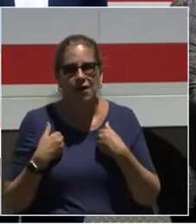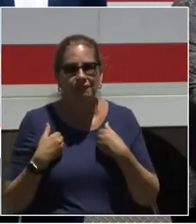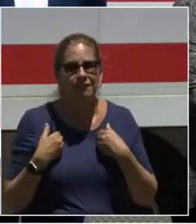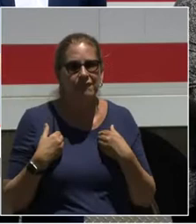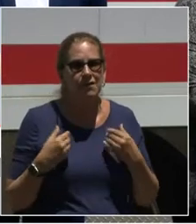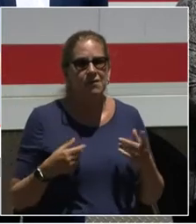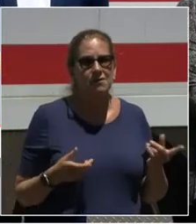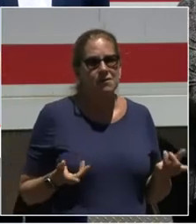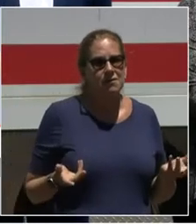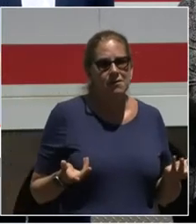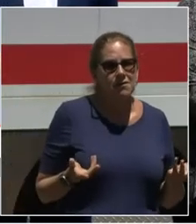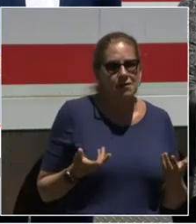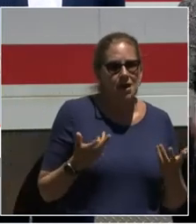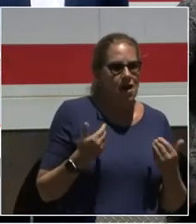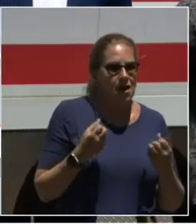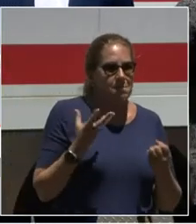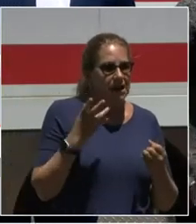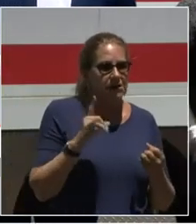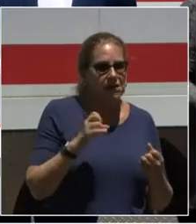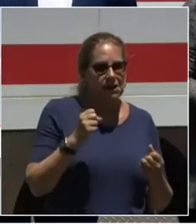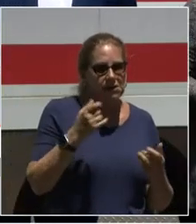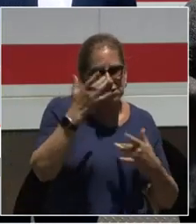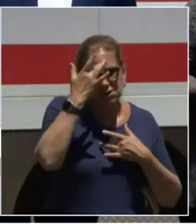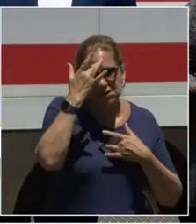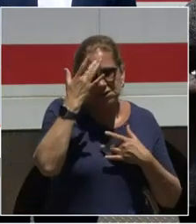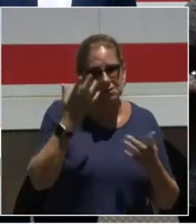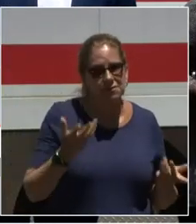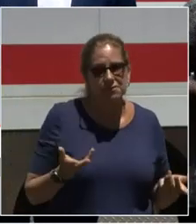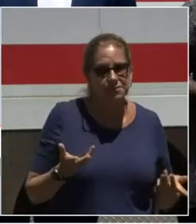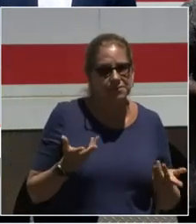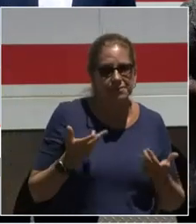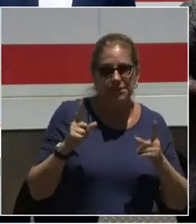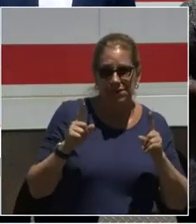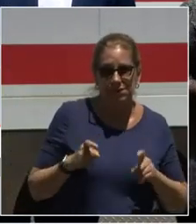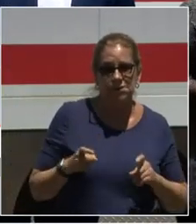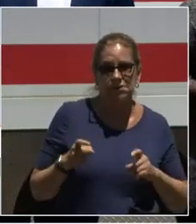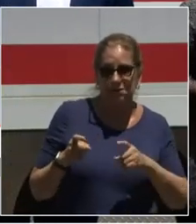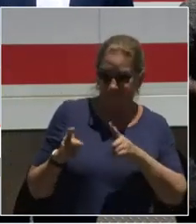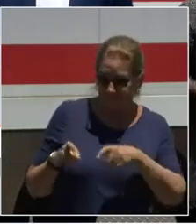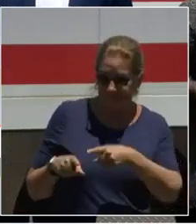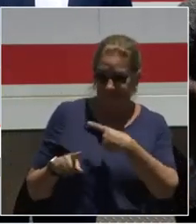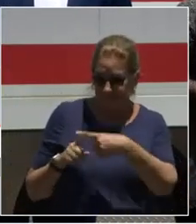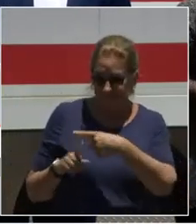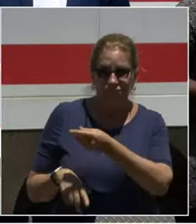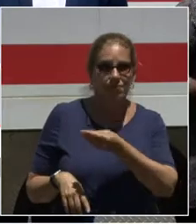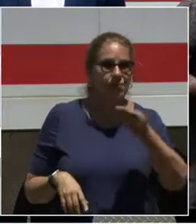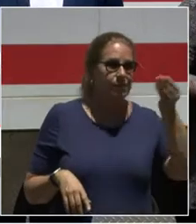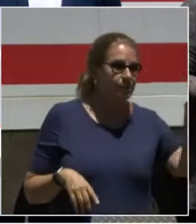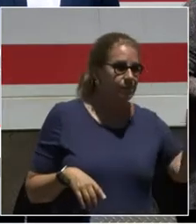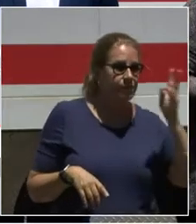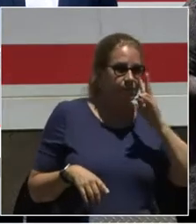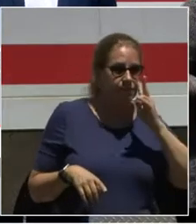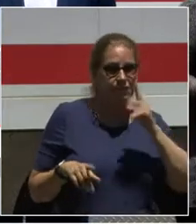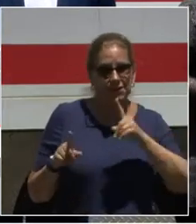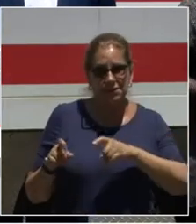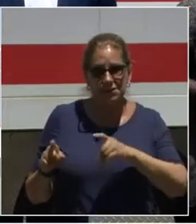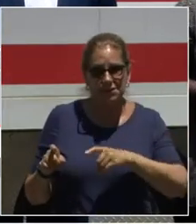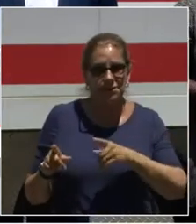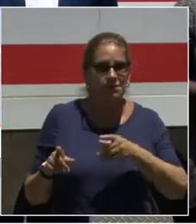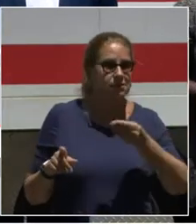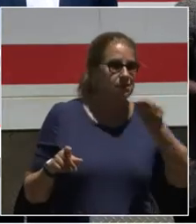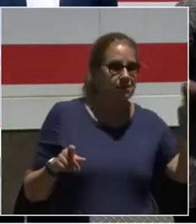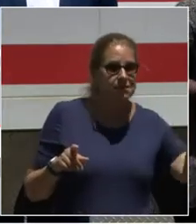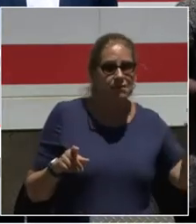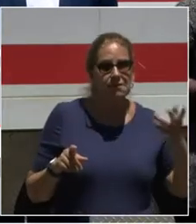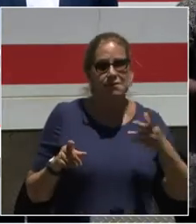this the first test that you conducted that you've sent to the CDC from D.C.? No, there were other tests that were sent that were negative. Do you know No, there are other tests that we did